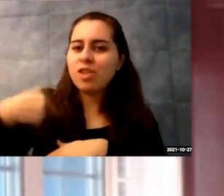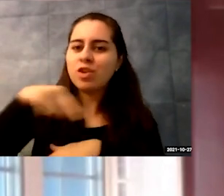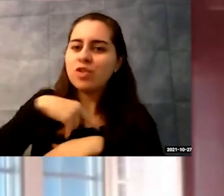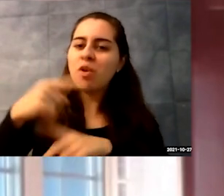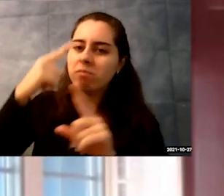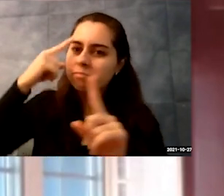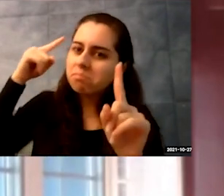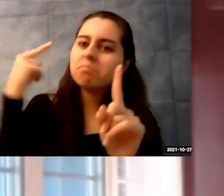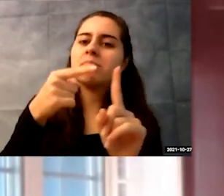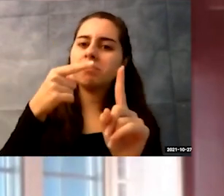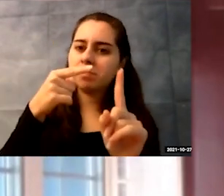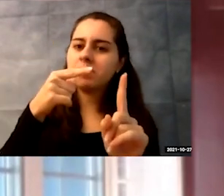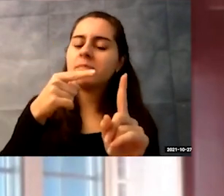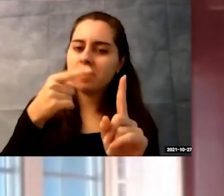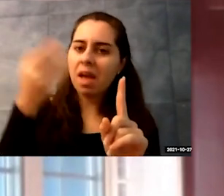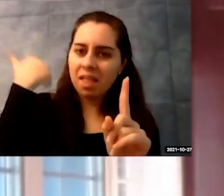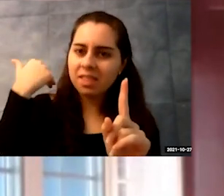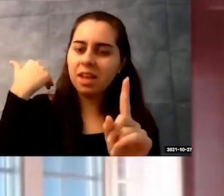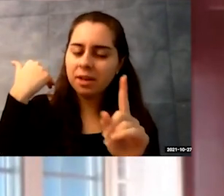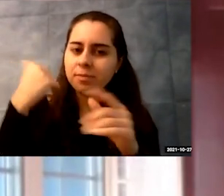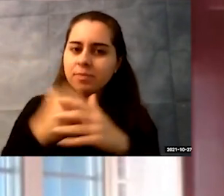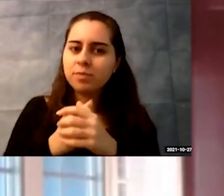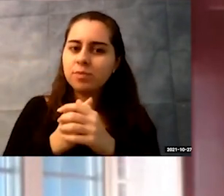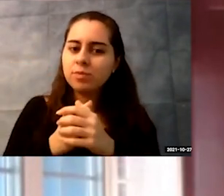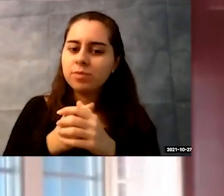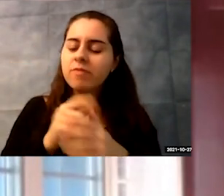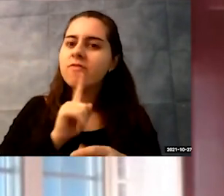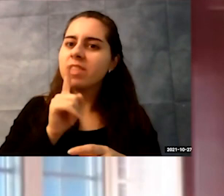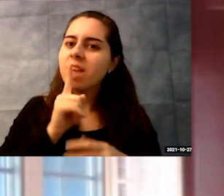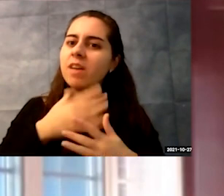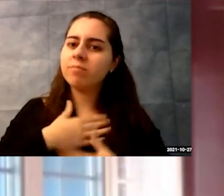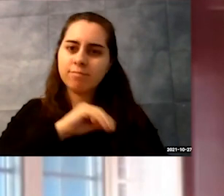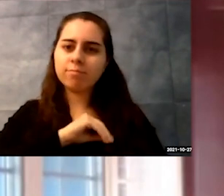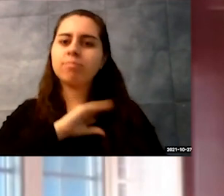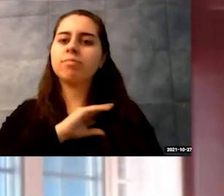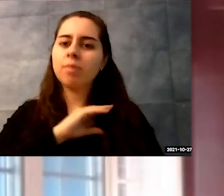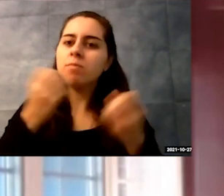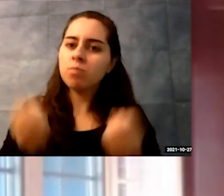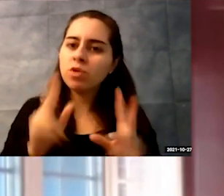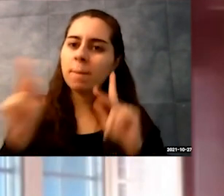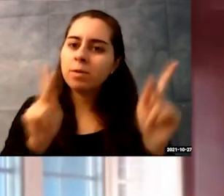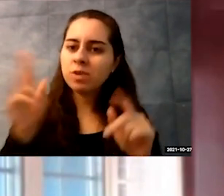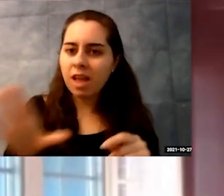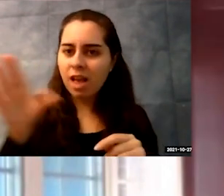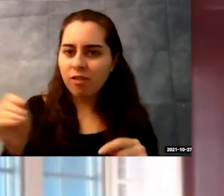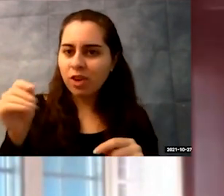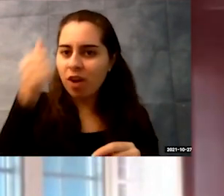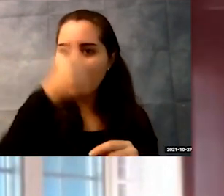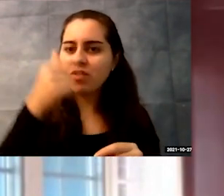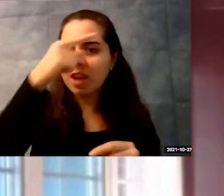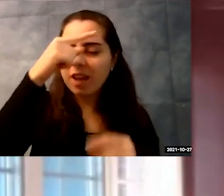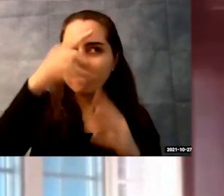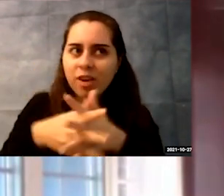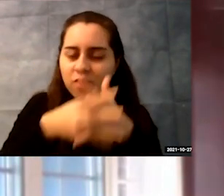were lucky to have revolutionary and progressive African Americans who joined with us and